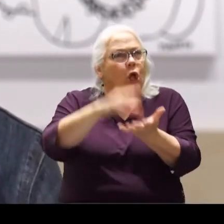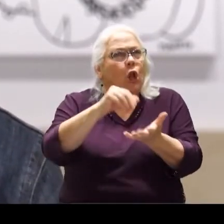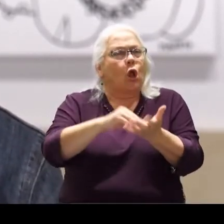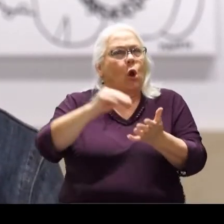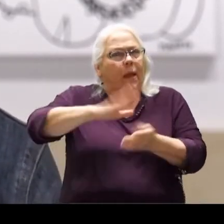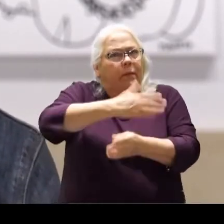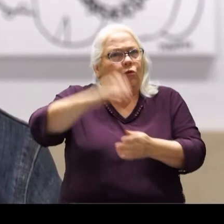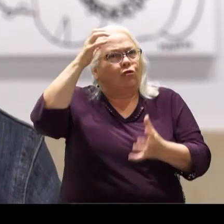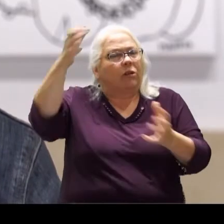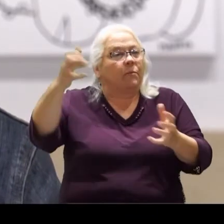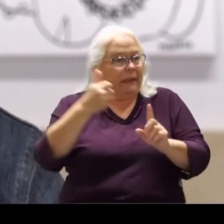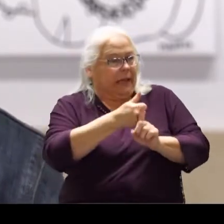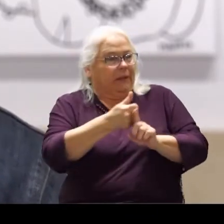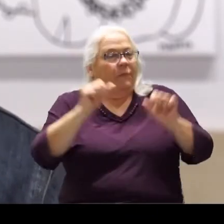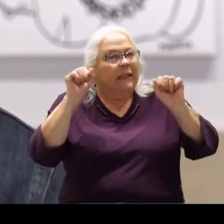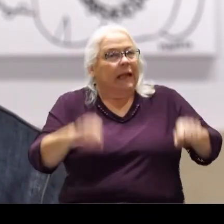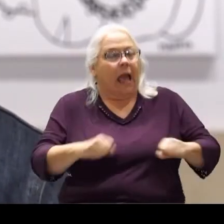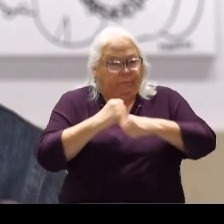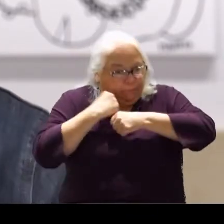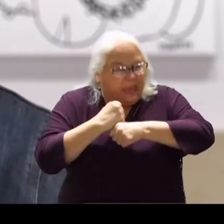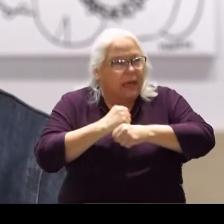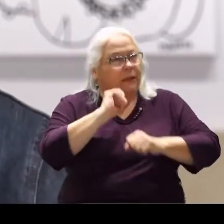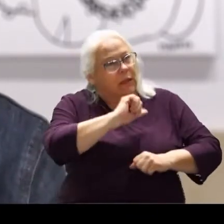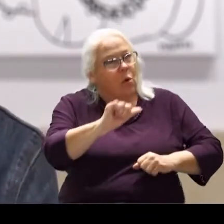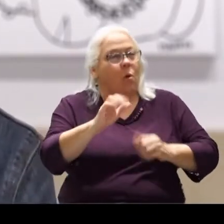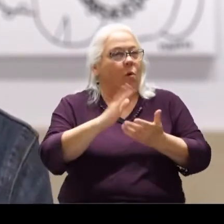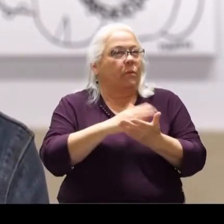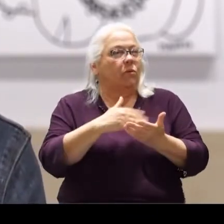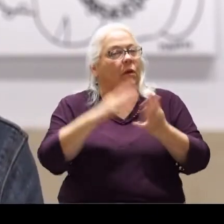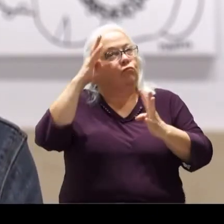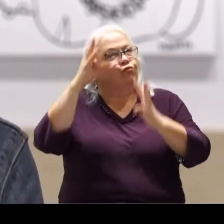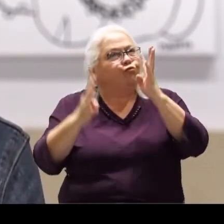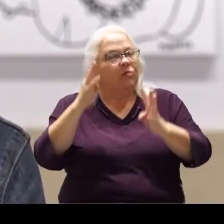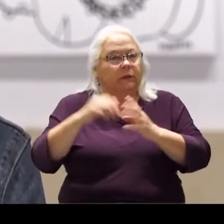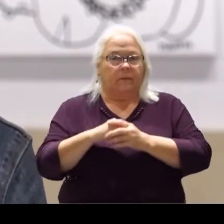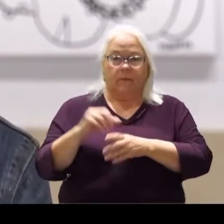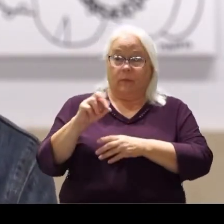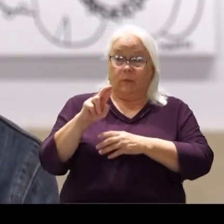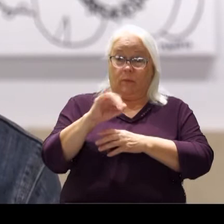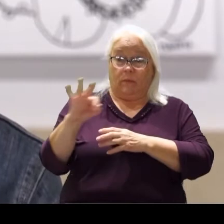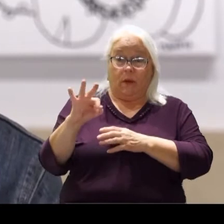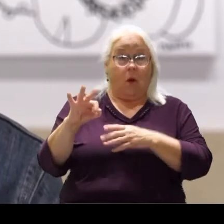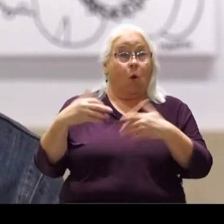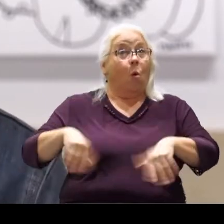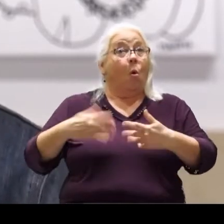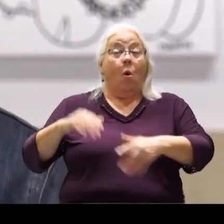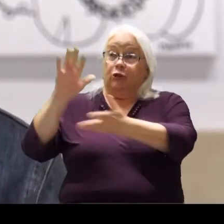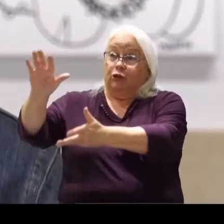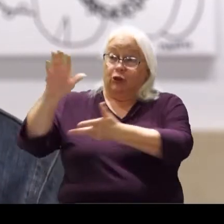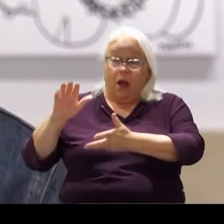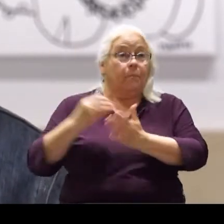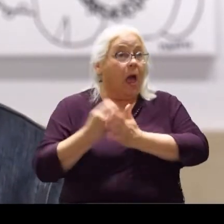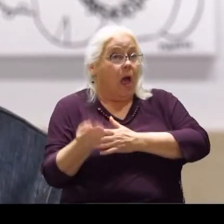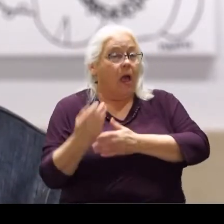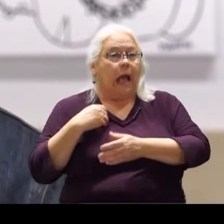taught and be creative and produce music. And so the ORF instruments, having